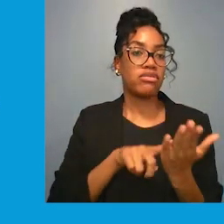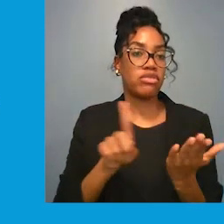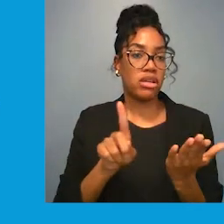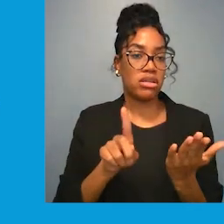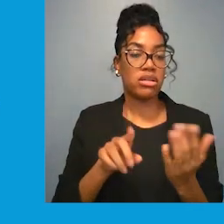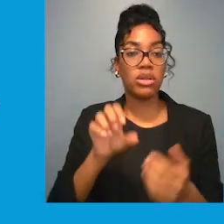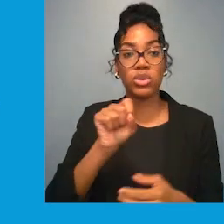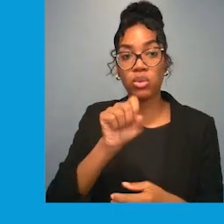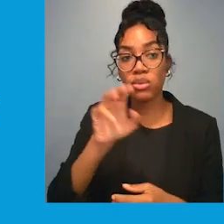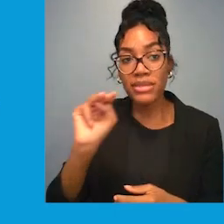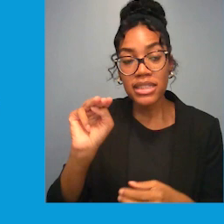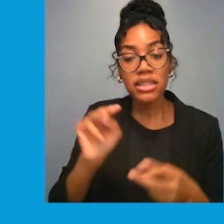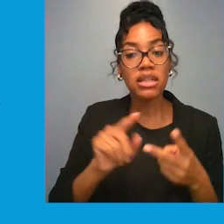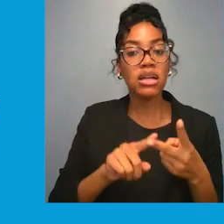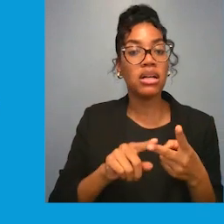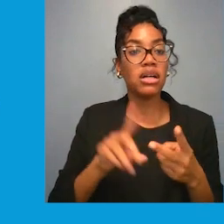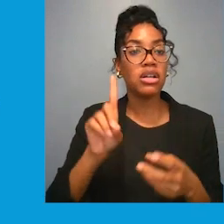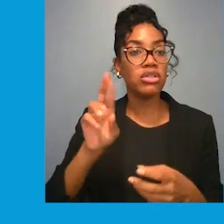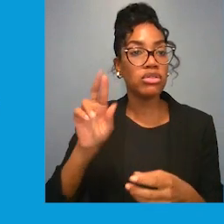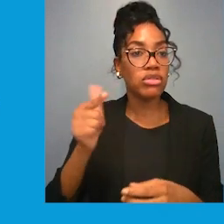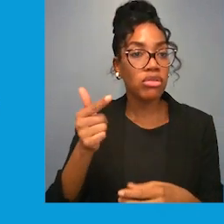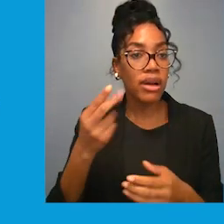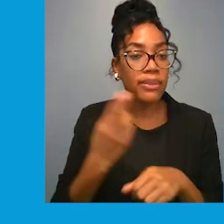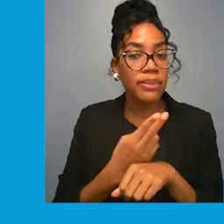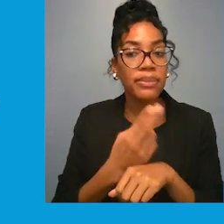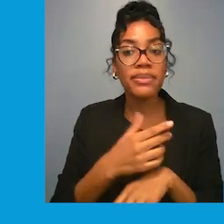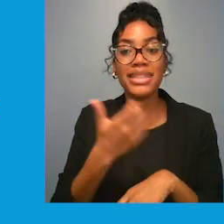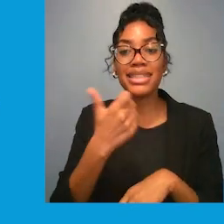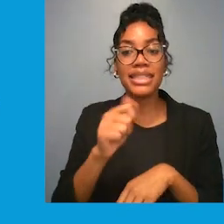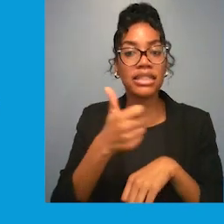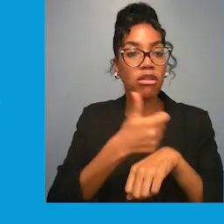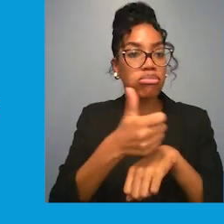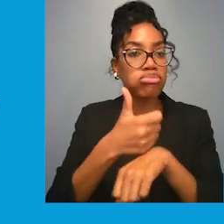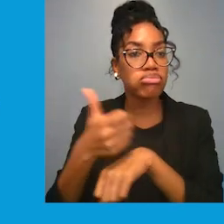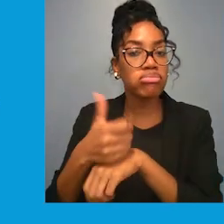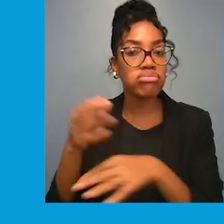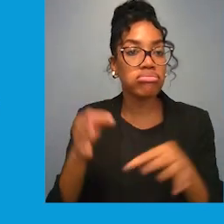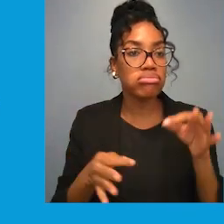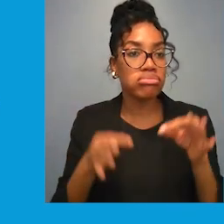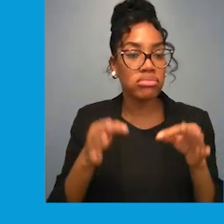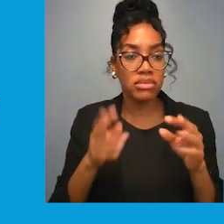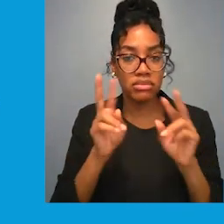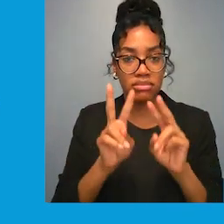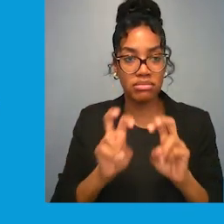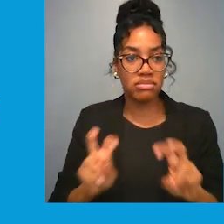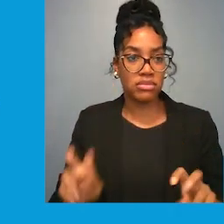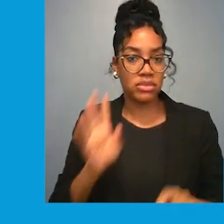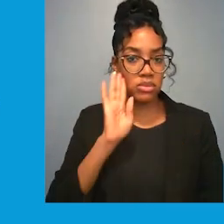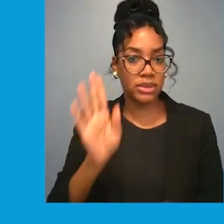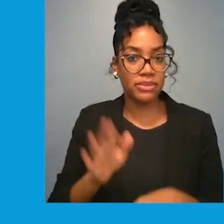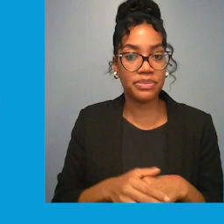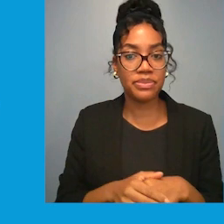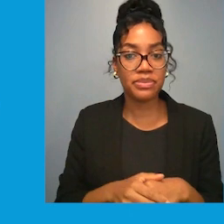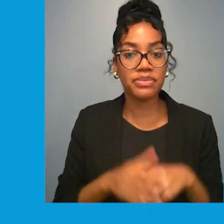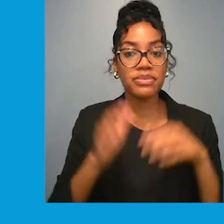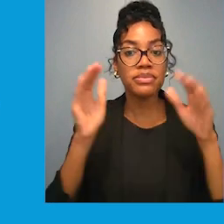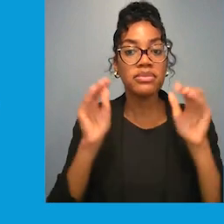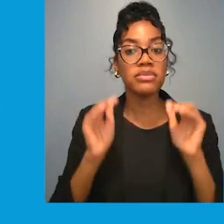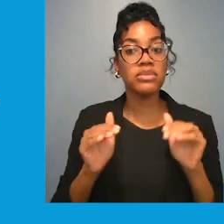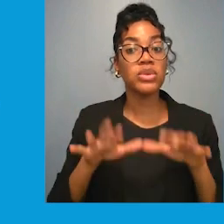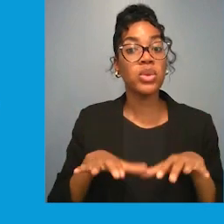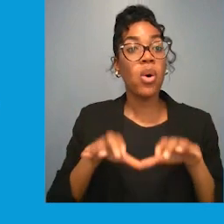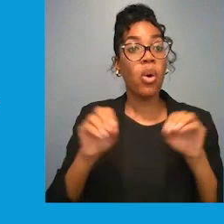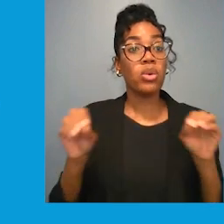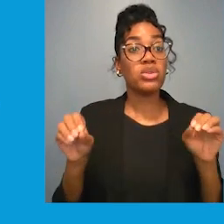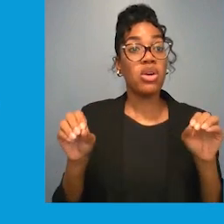social media presence. Prior contact or arrangements made with possible host offices before the start of the